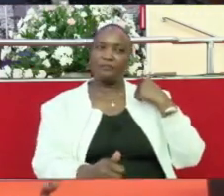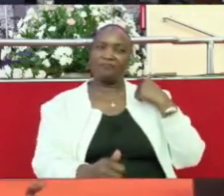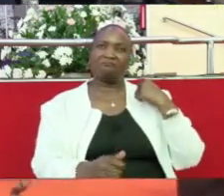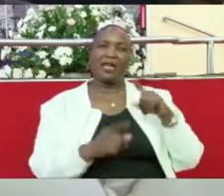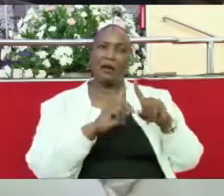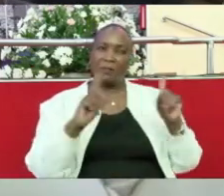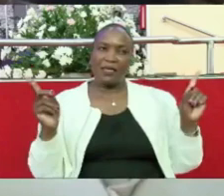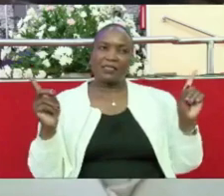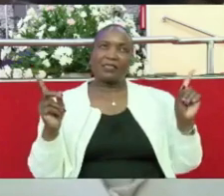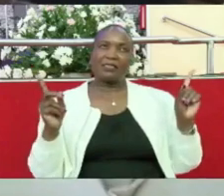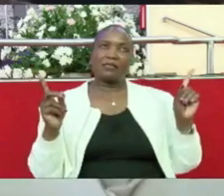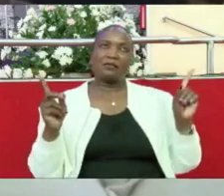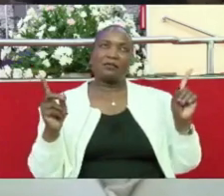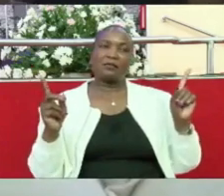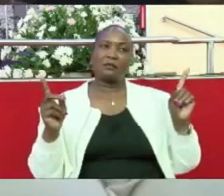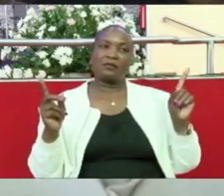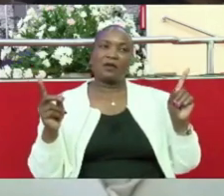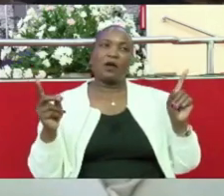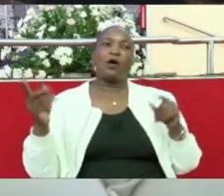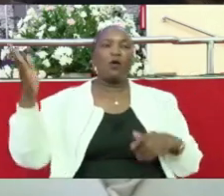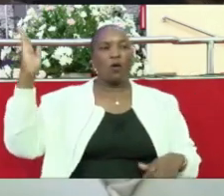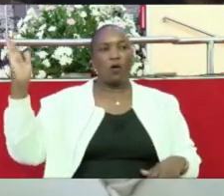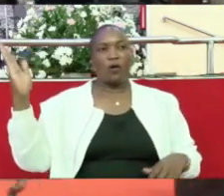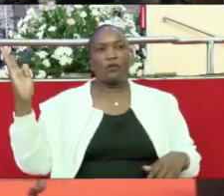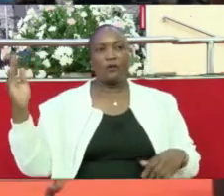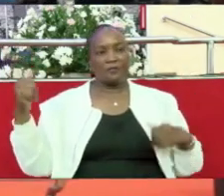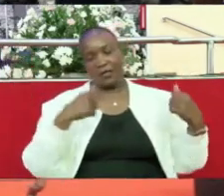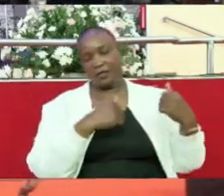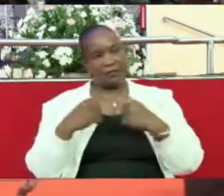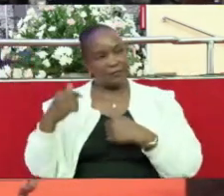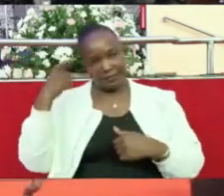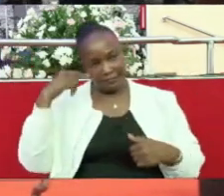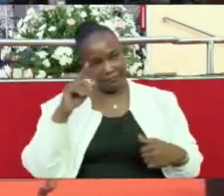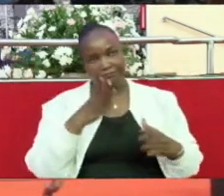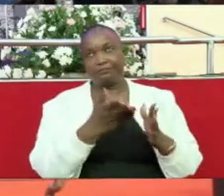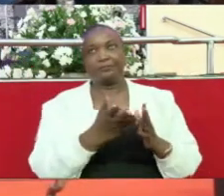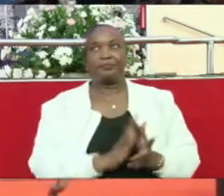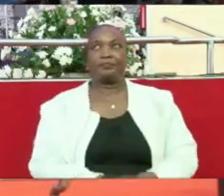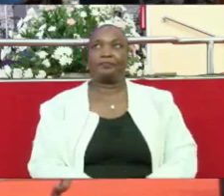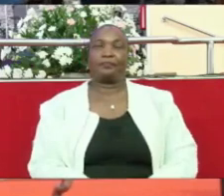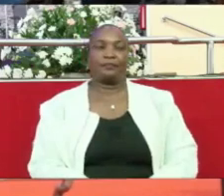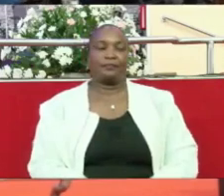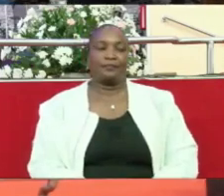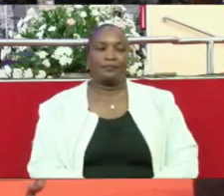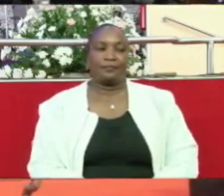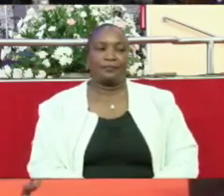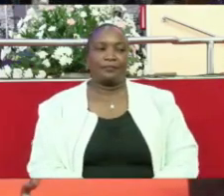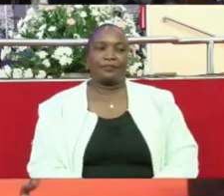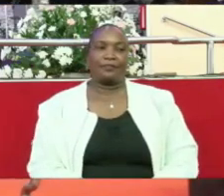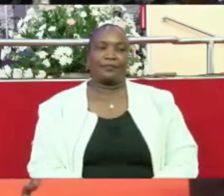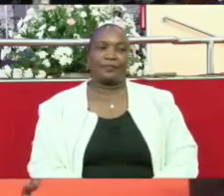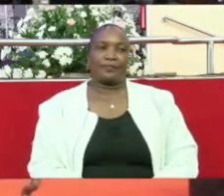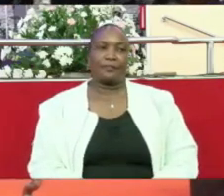it down. How much of the Lord are you involving Him? For the